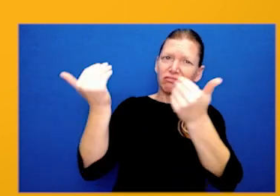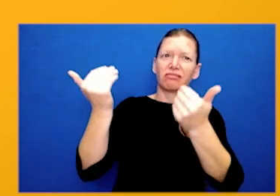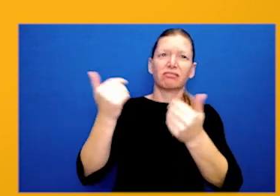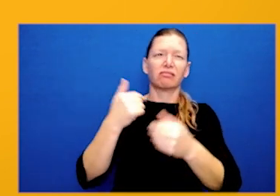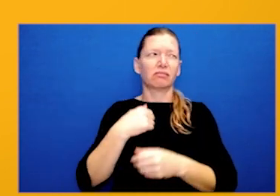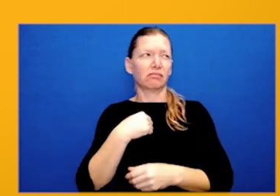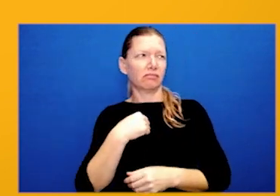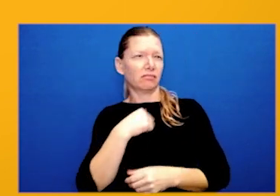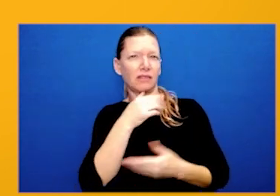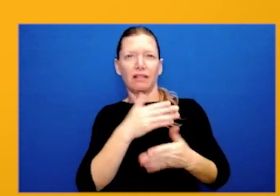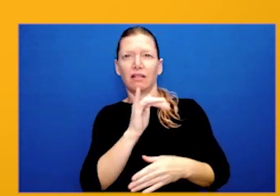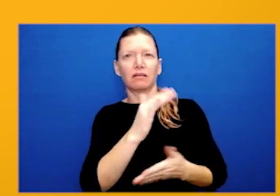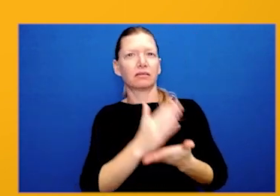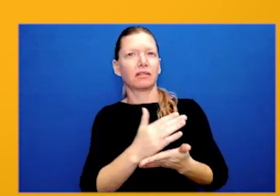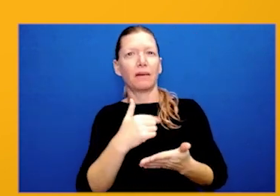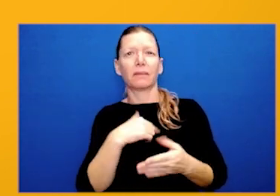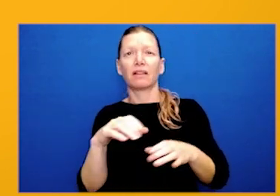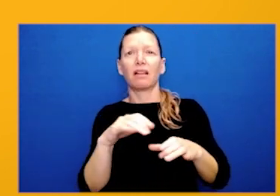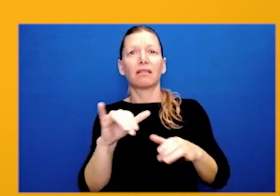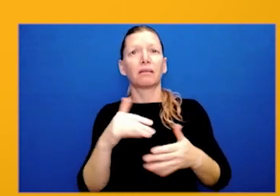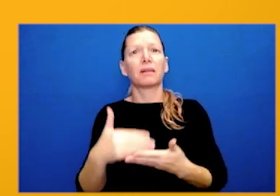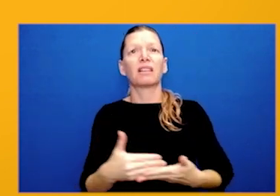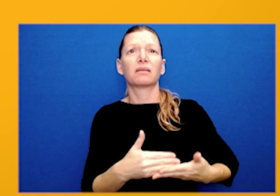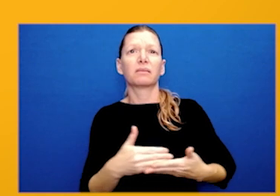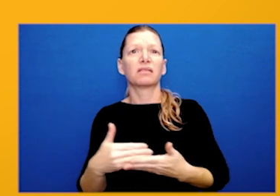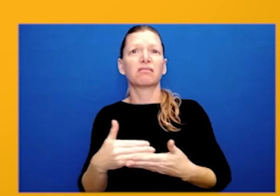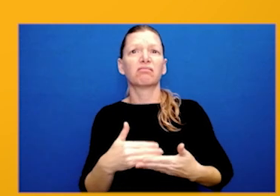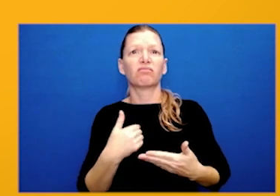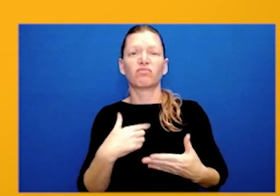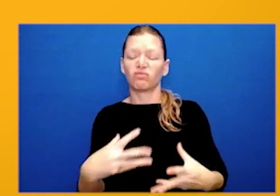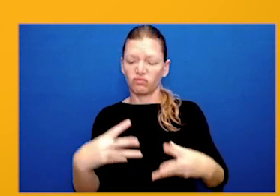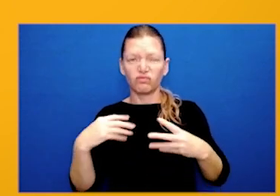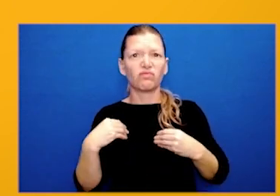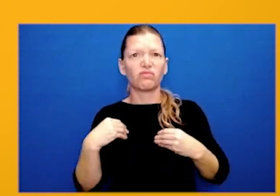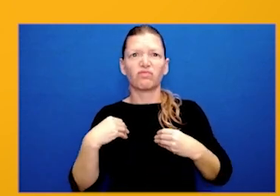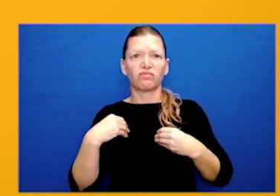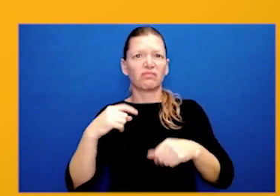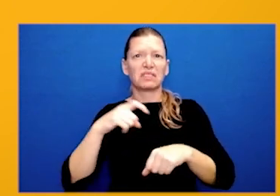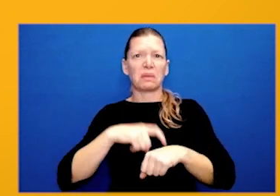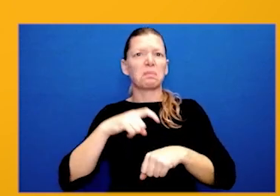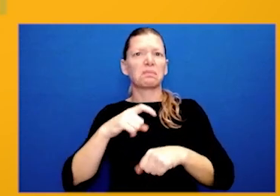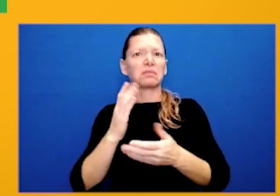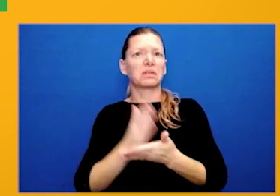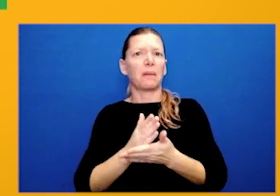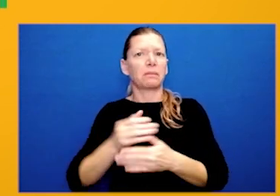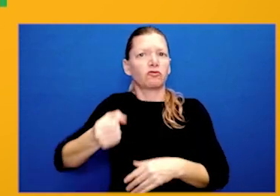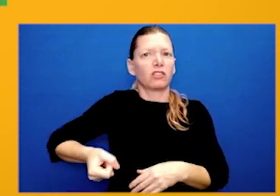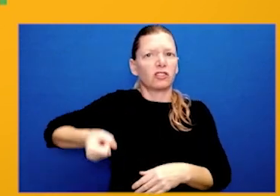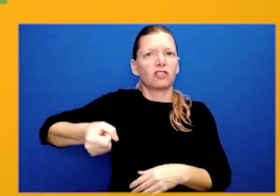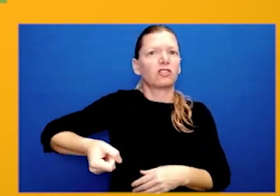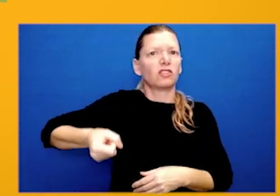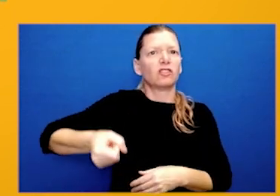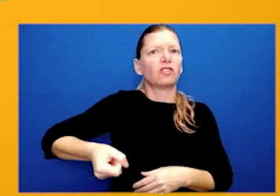tried harder, didn't let it stop me, stopped acting like a baby, could accept that it was time to stop using